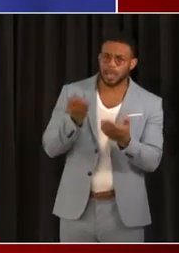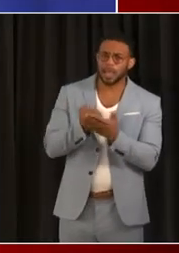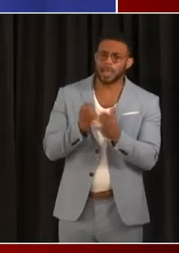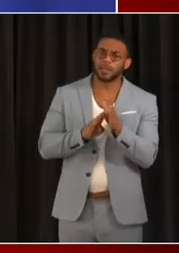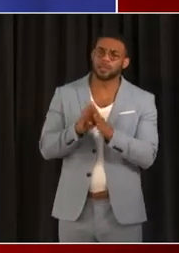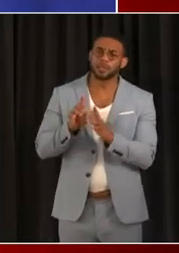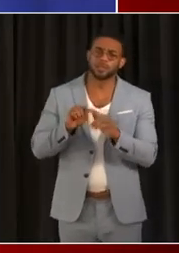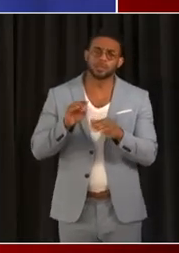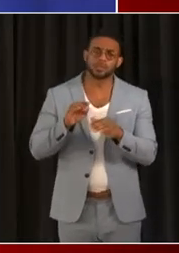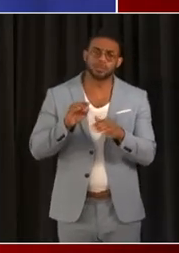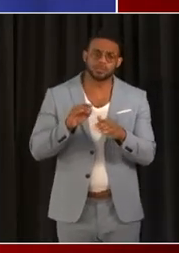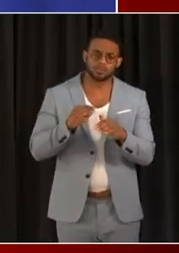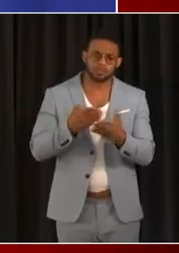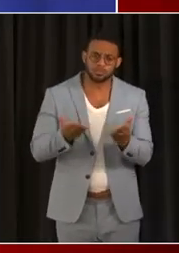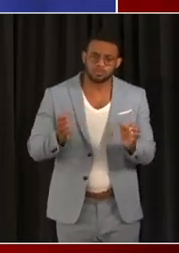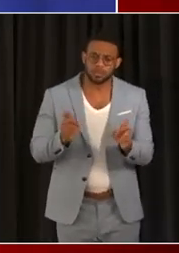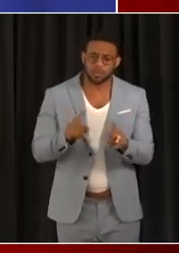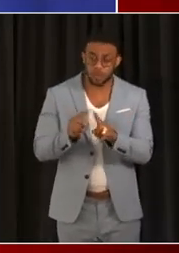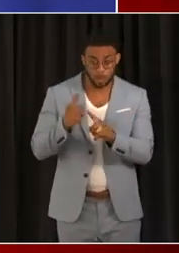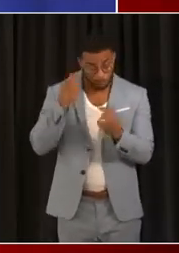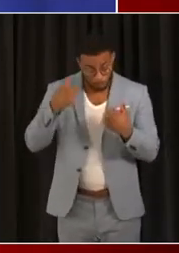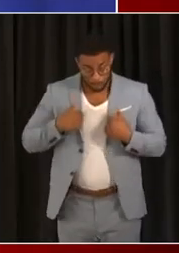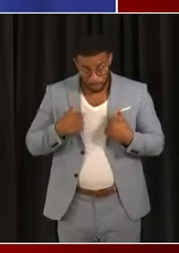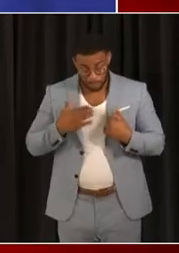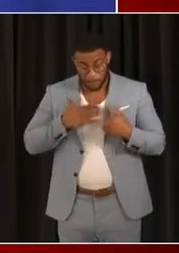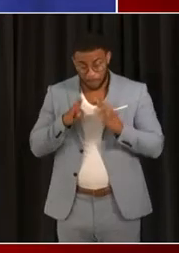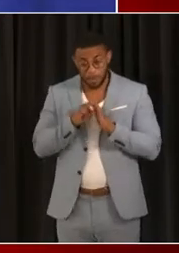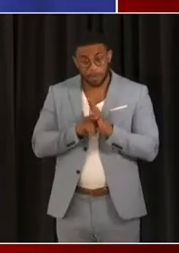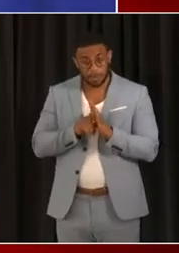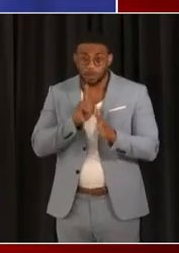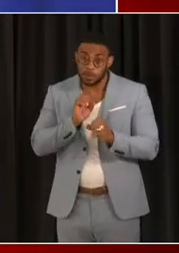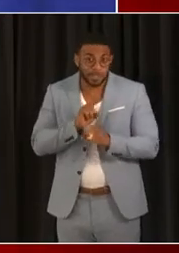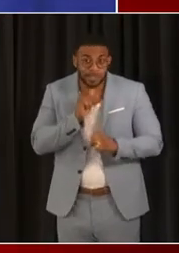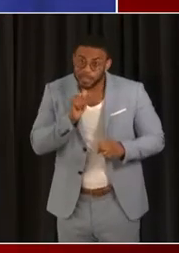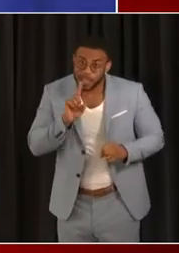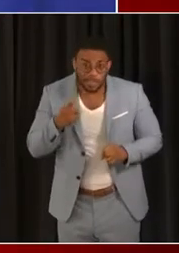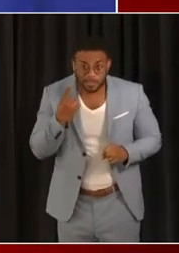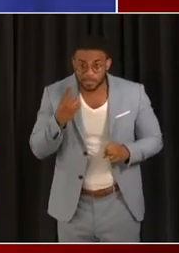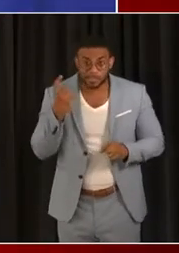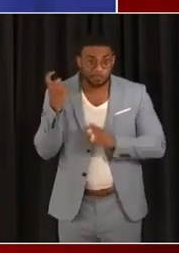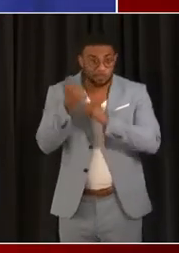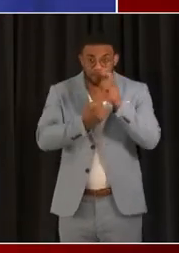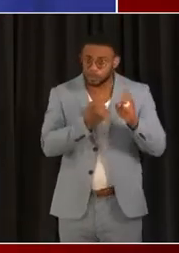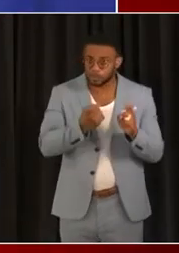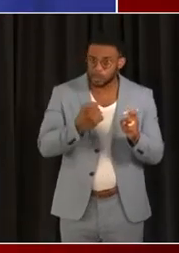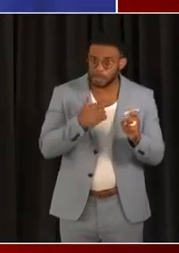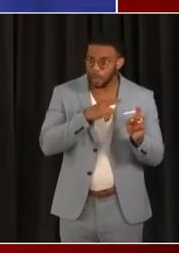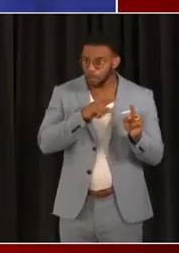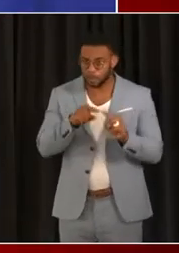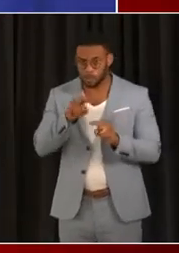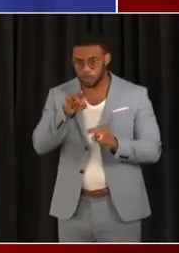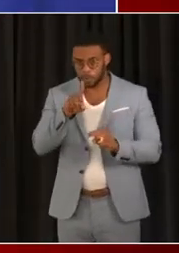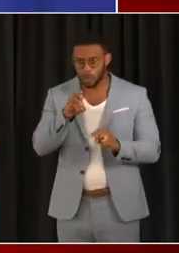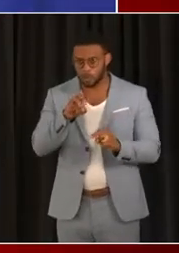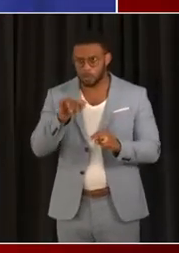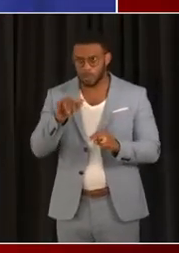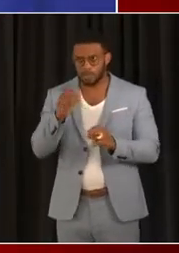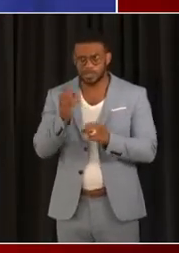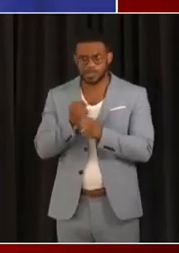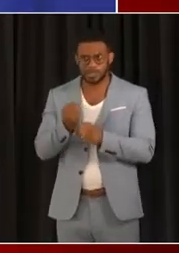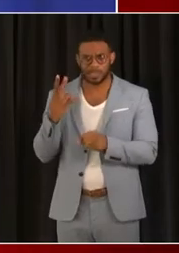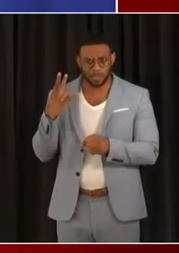economic development to the table as well. For me, in my background, it really is not just philanthropy. Having come to United Way now